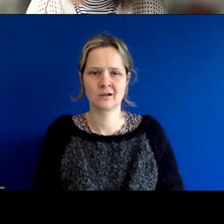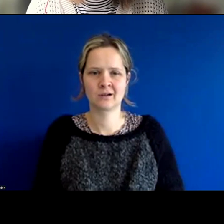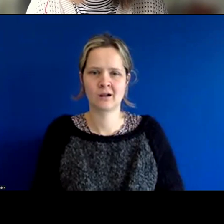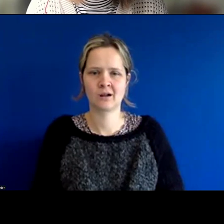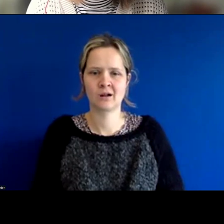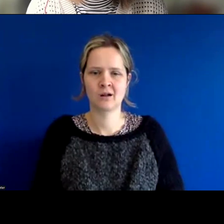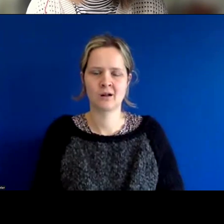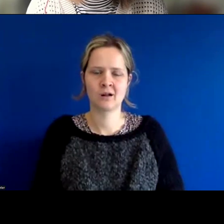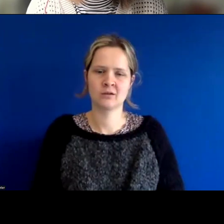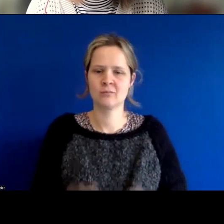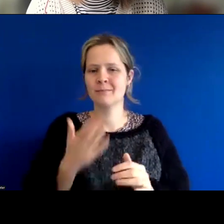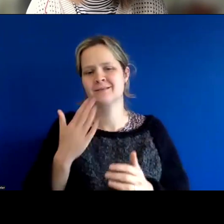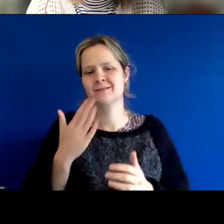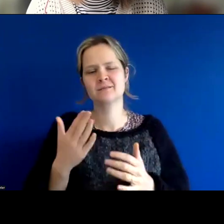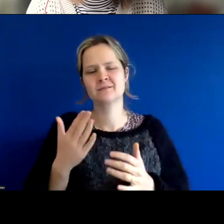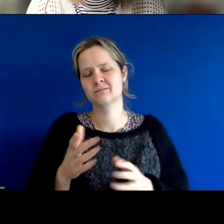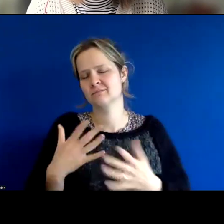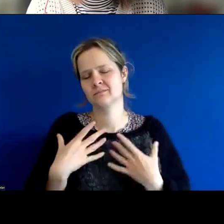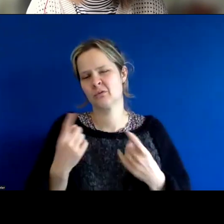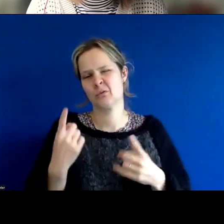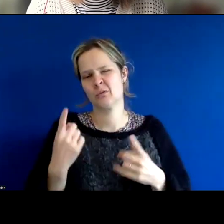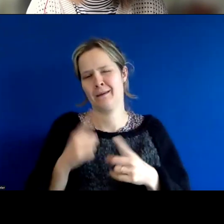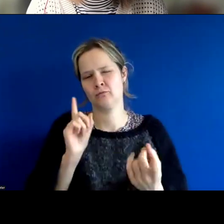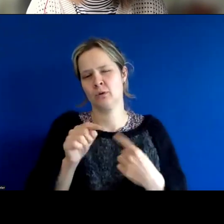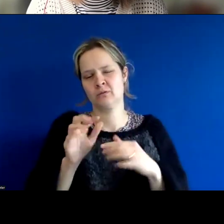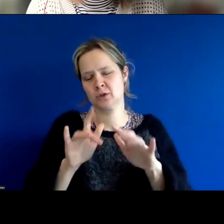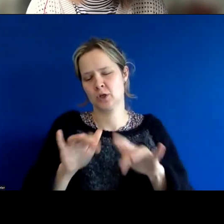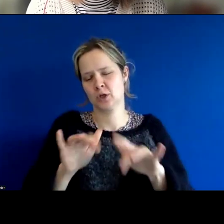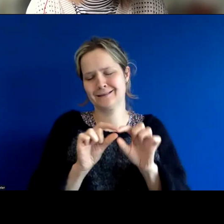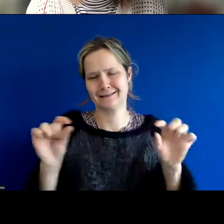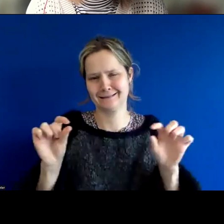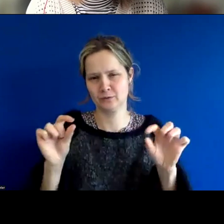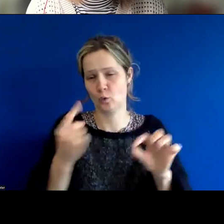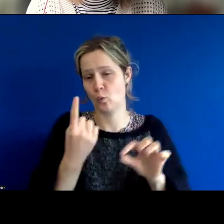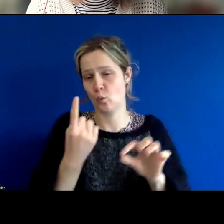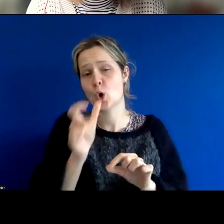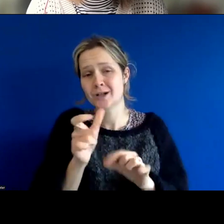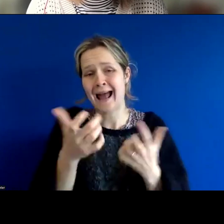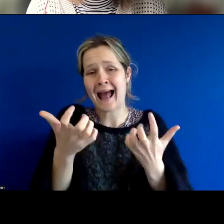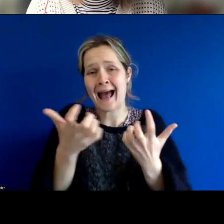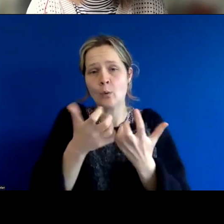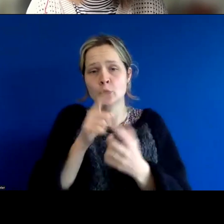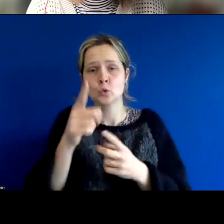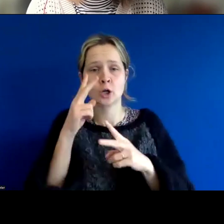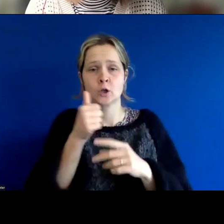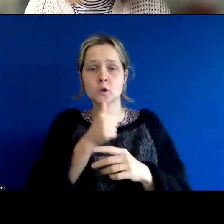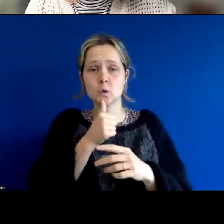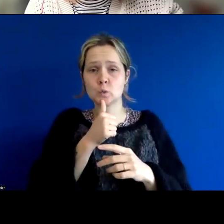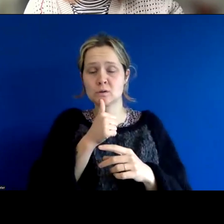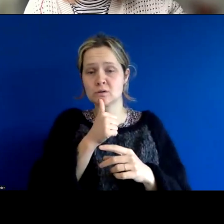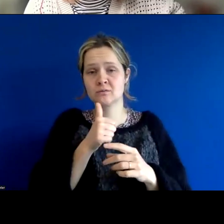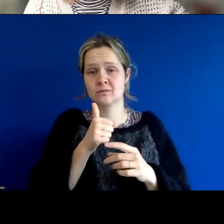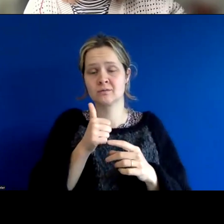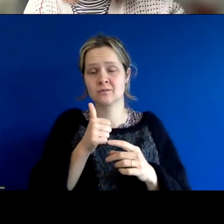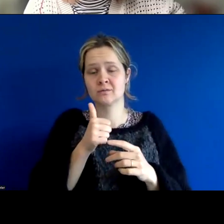So please feel free, everyone, just to write a sentence or just a word about something that might be useful. We'll collect this